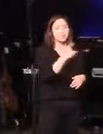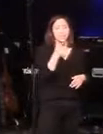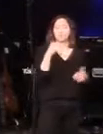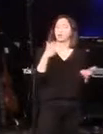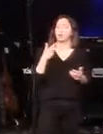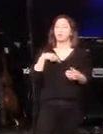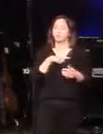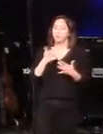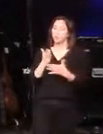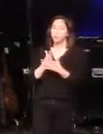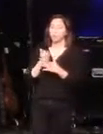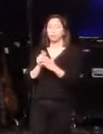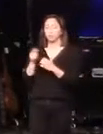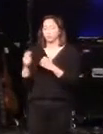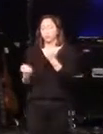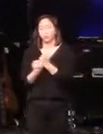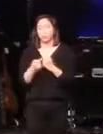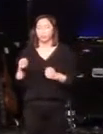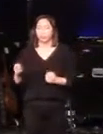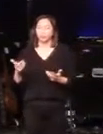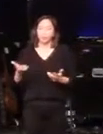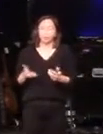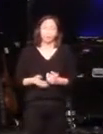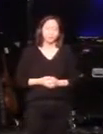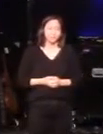So let me tell you about your church.